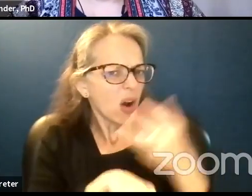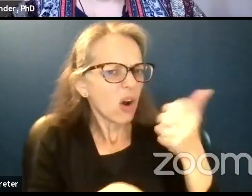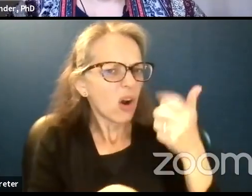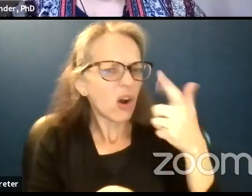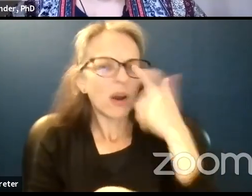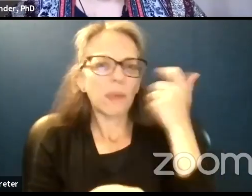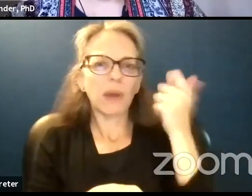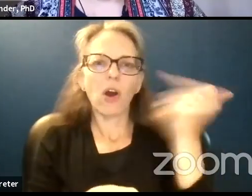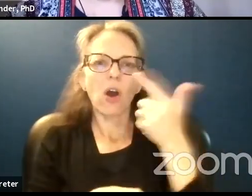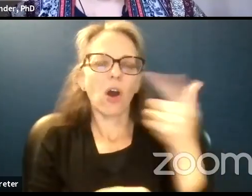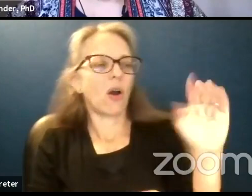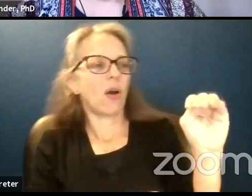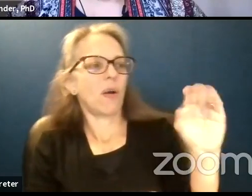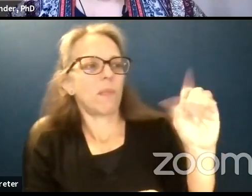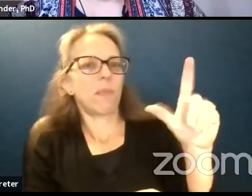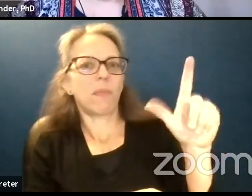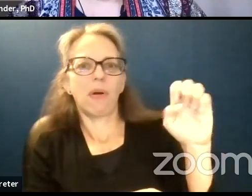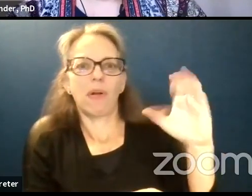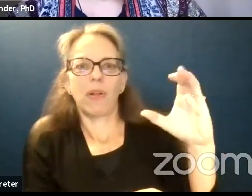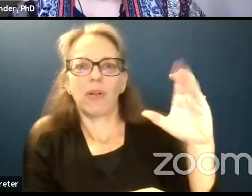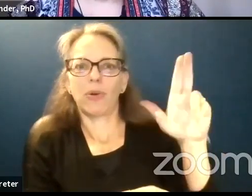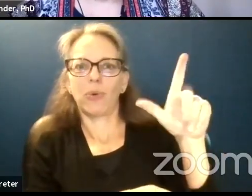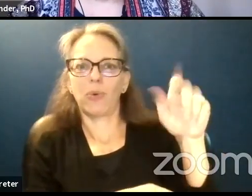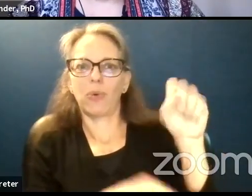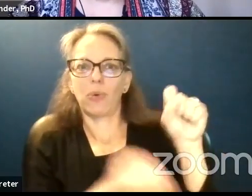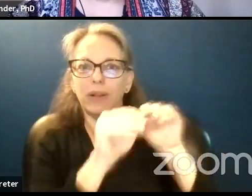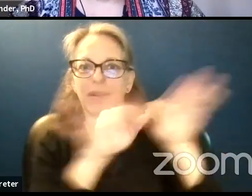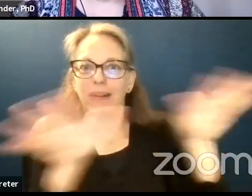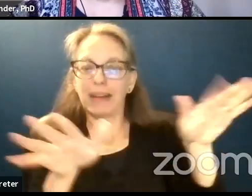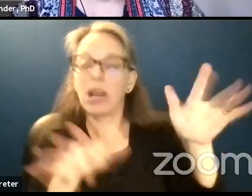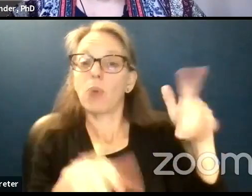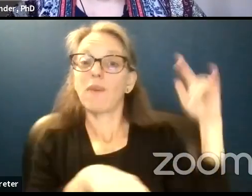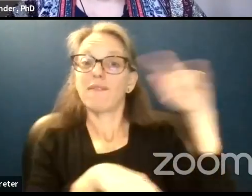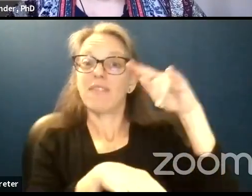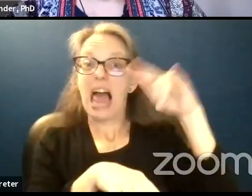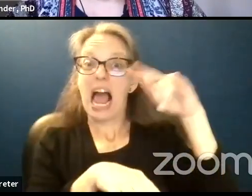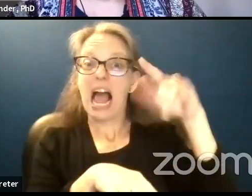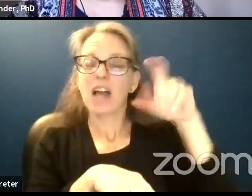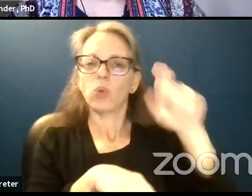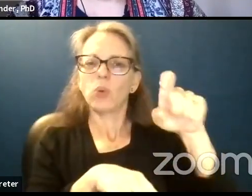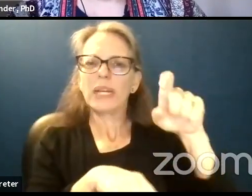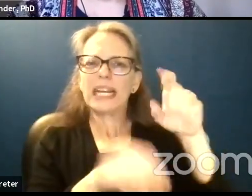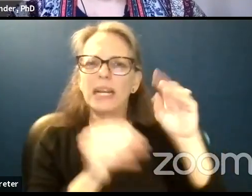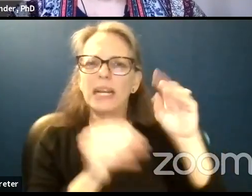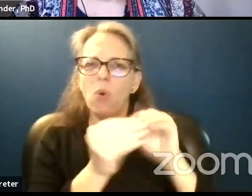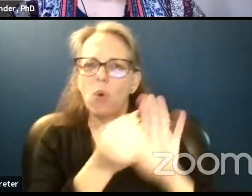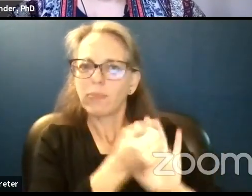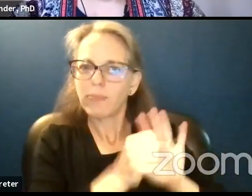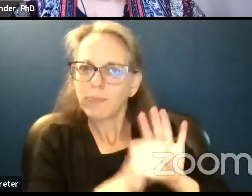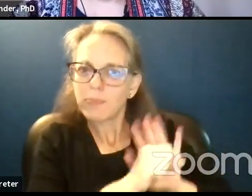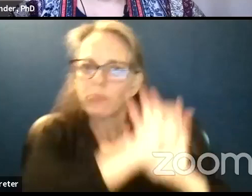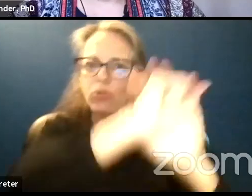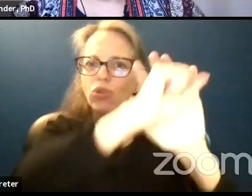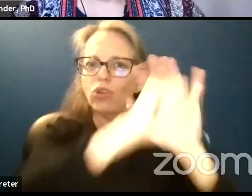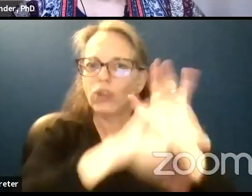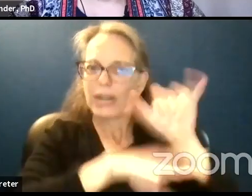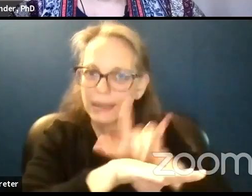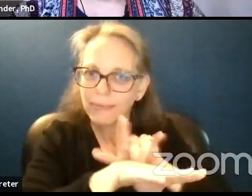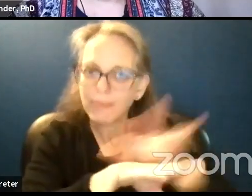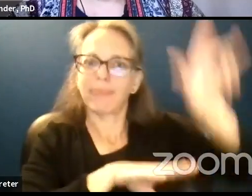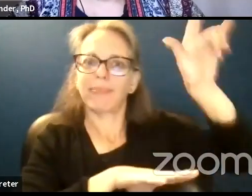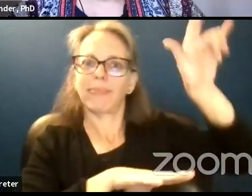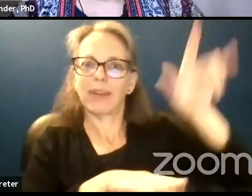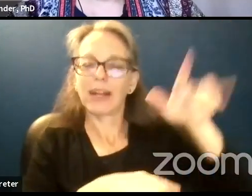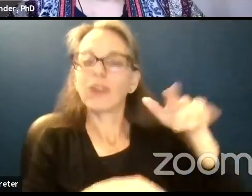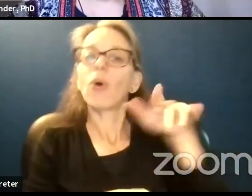the molecules are spread apart, and when you're flying, you need resistance to actually take off. So airplanes and helicopters are a